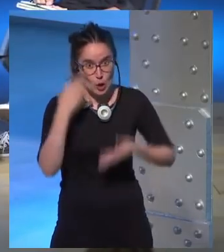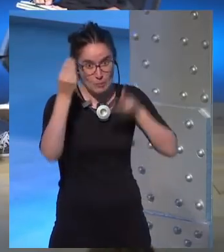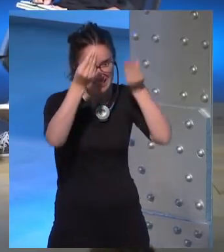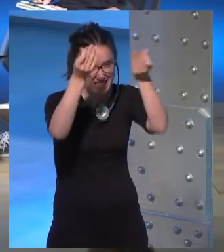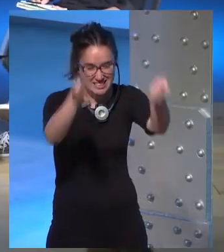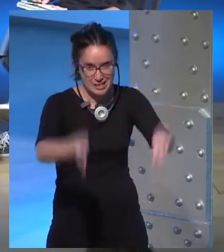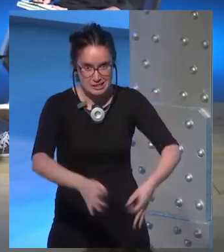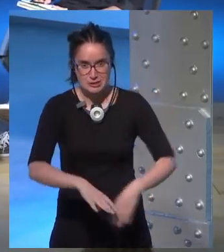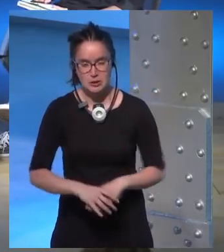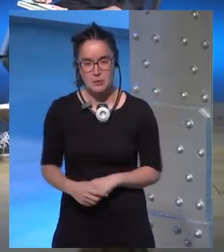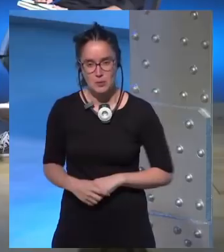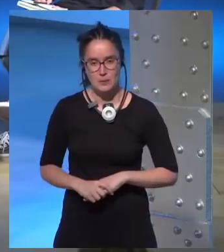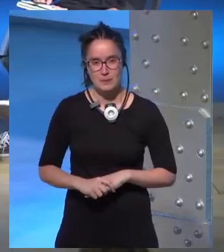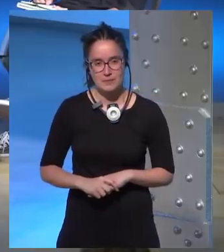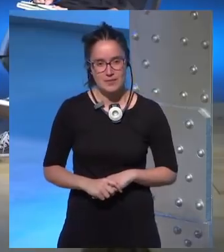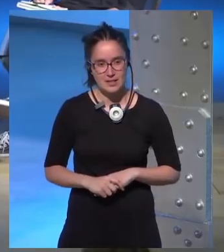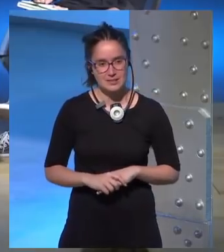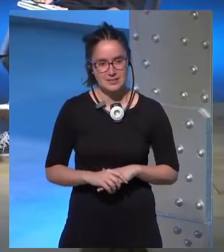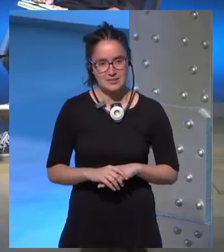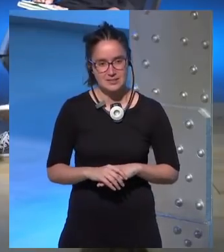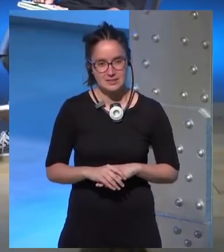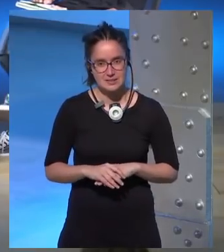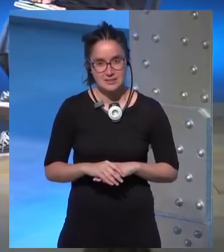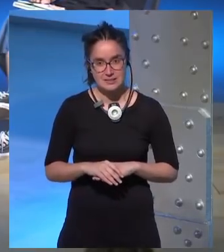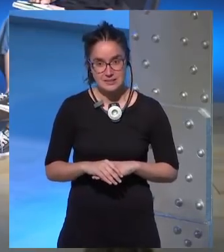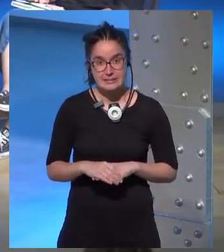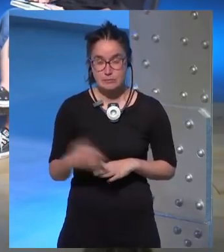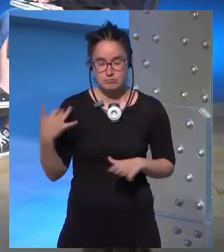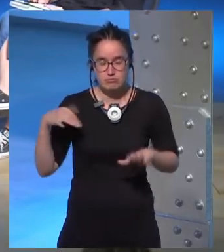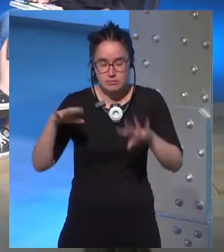And you thought about it, I'm sure. Maybe you considered it, right?